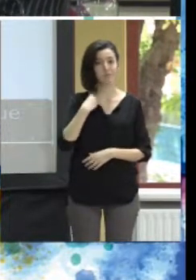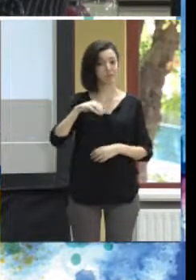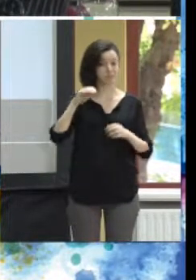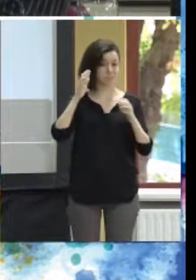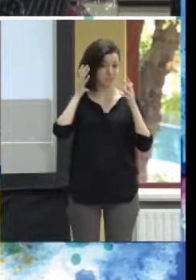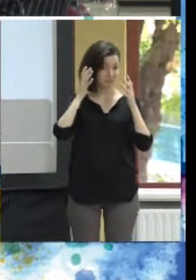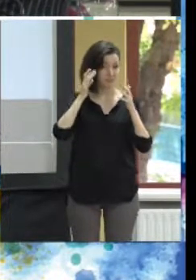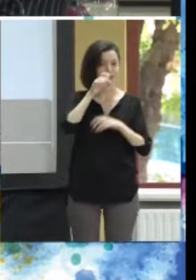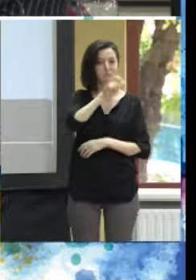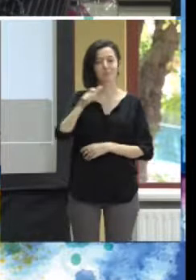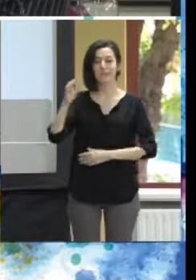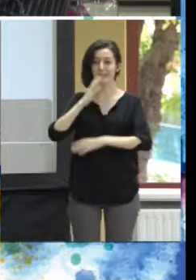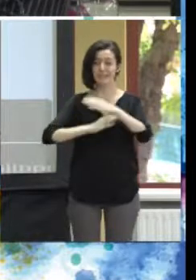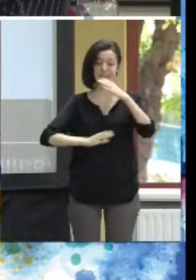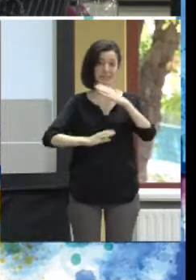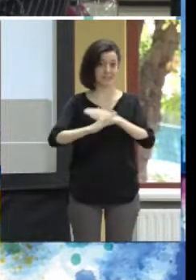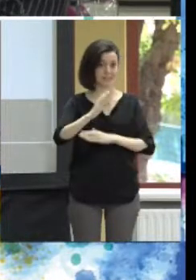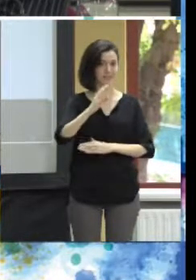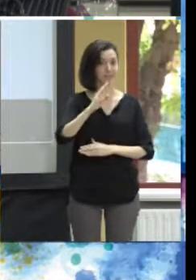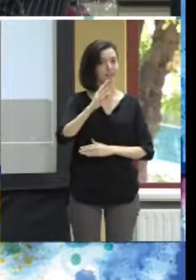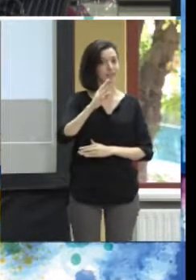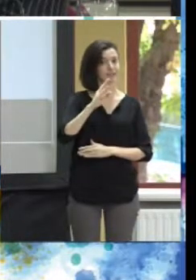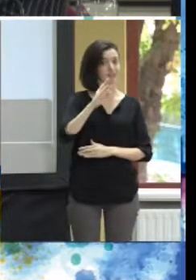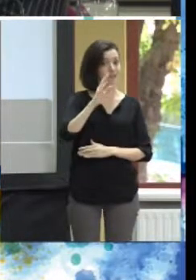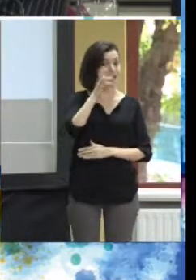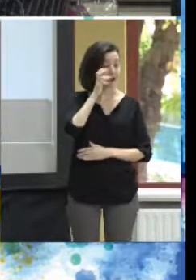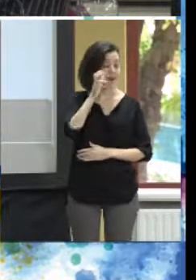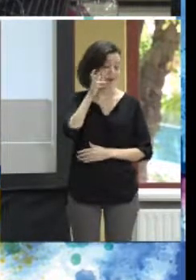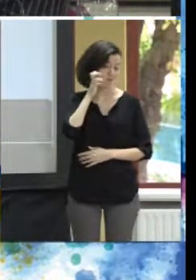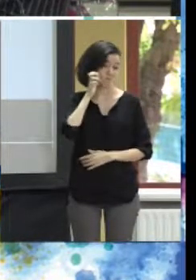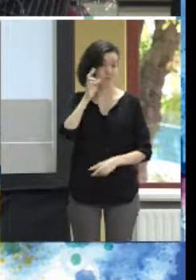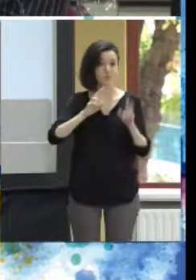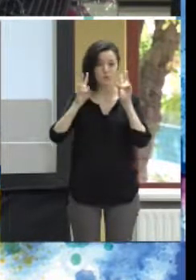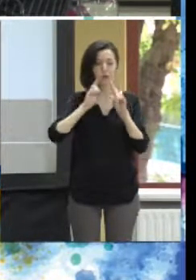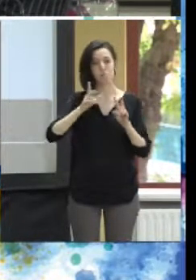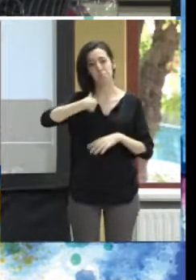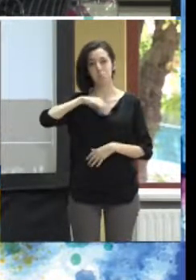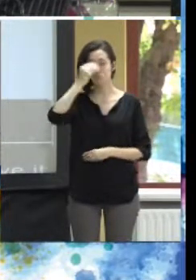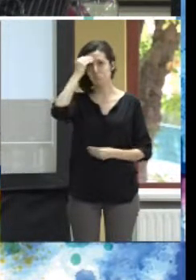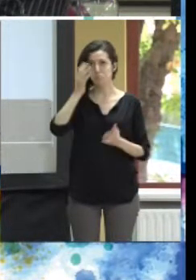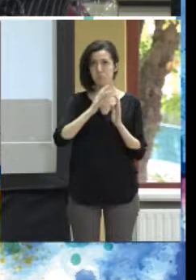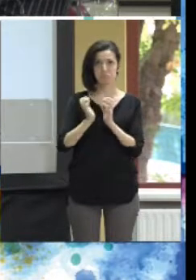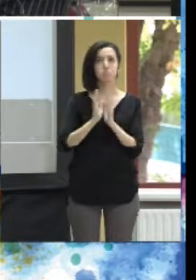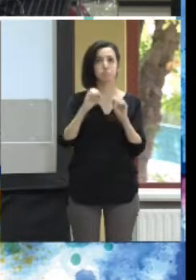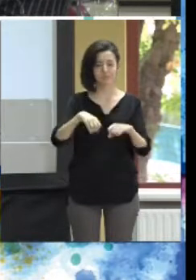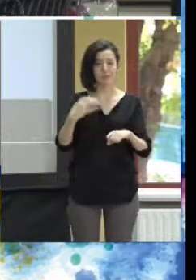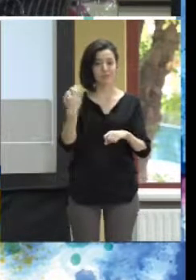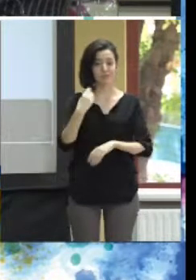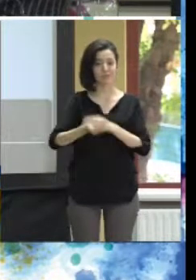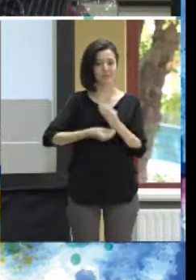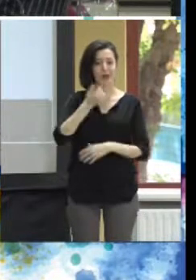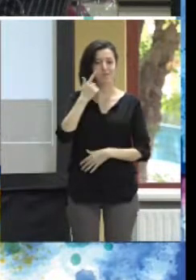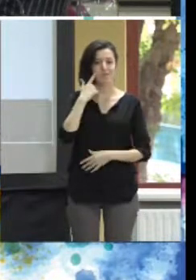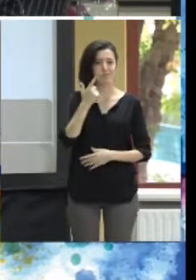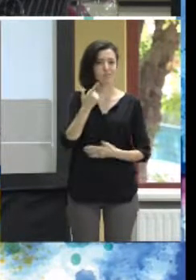and DBSV, decided give it a try because we want to use it. And so we implemented it there in their